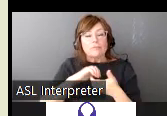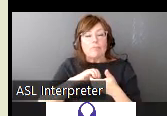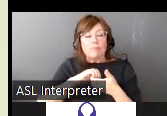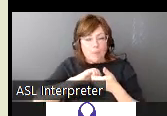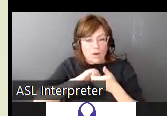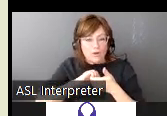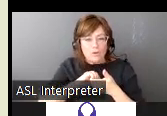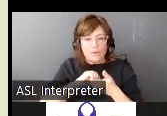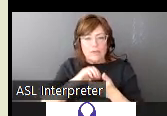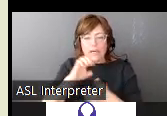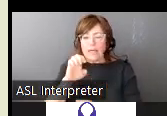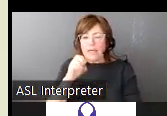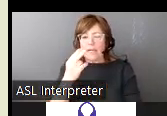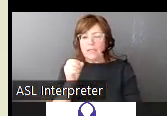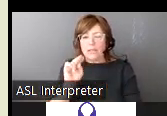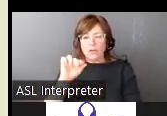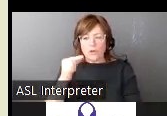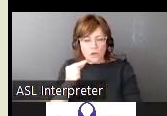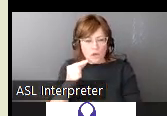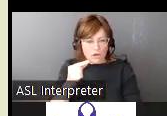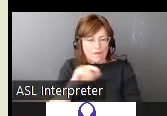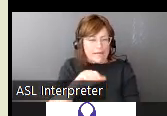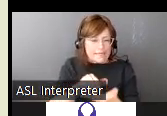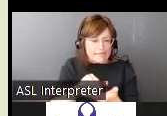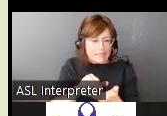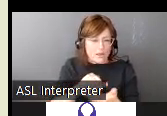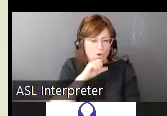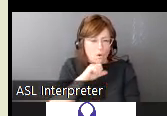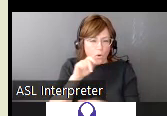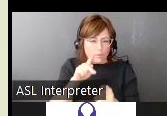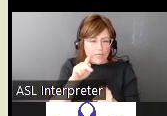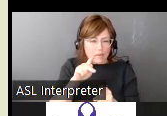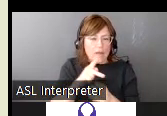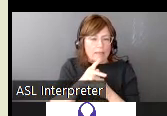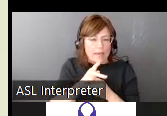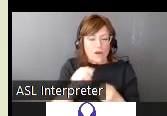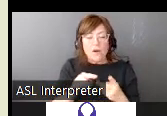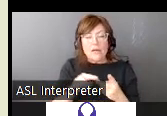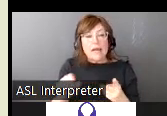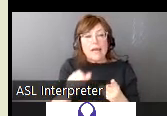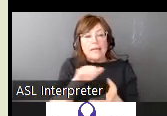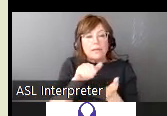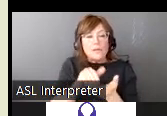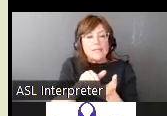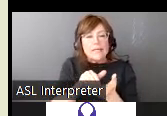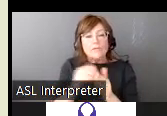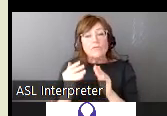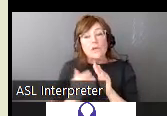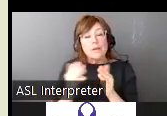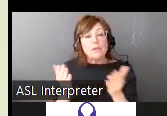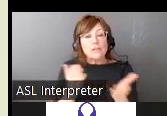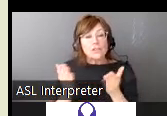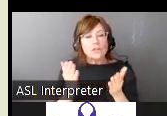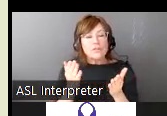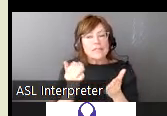Geriatric Care and the Center for Immigrant and Community Services, they help us advertise the study to their